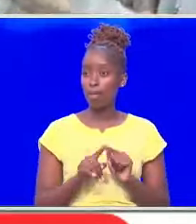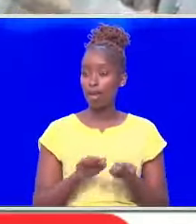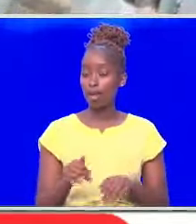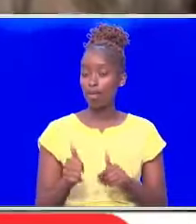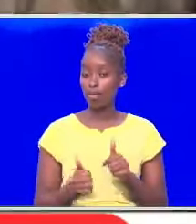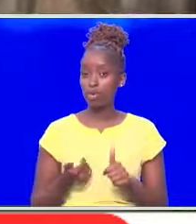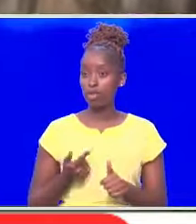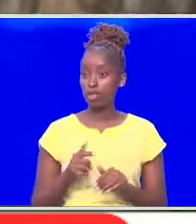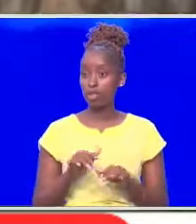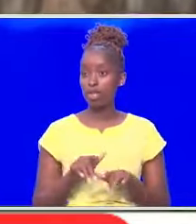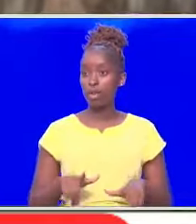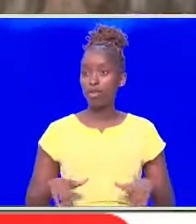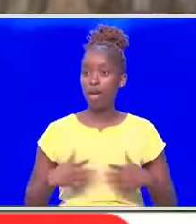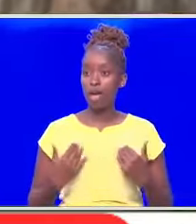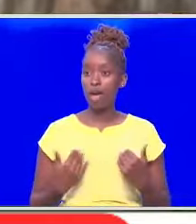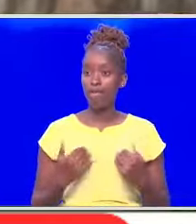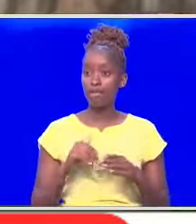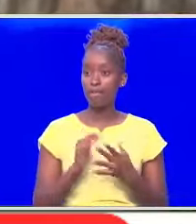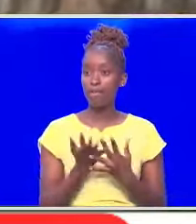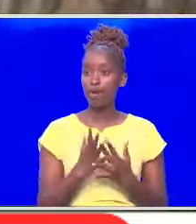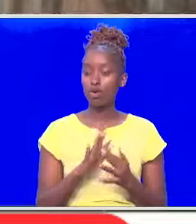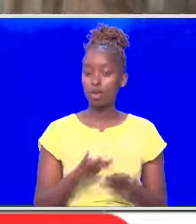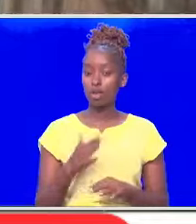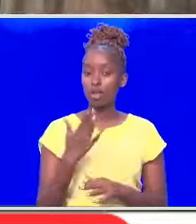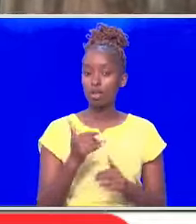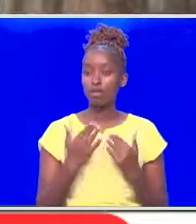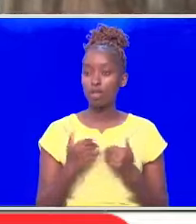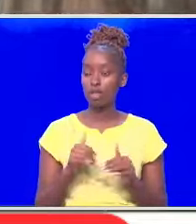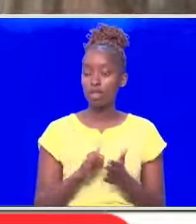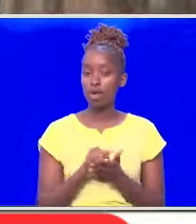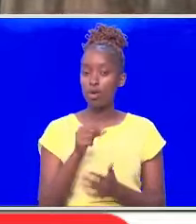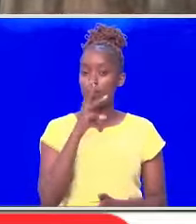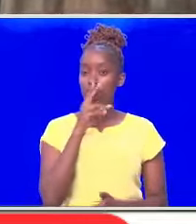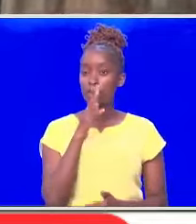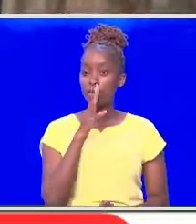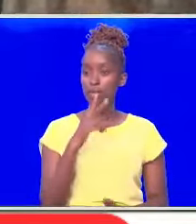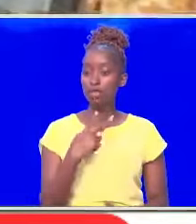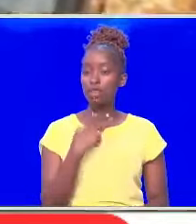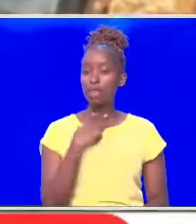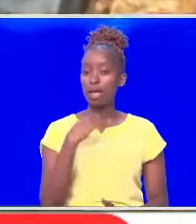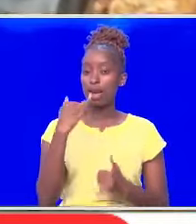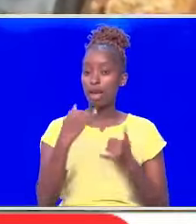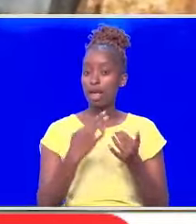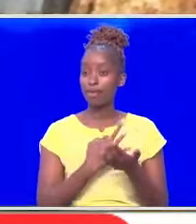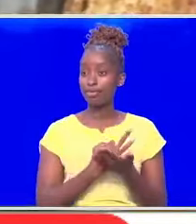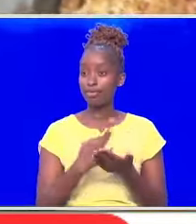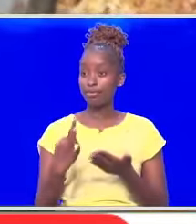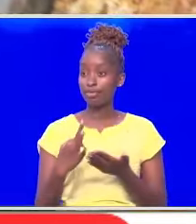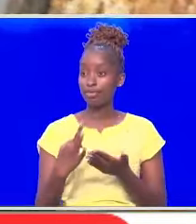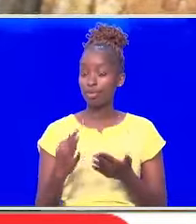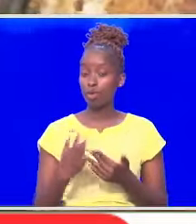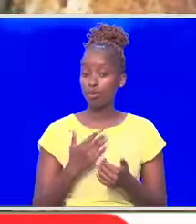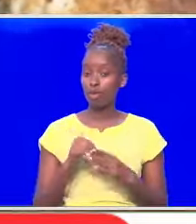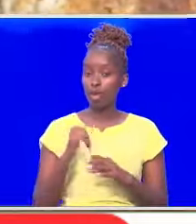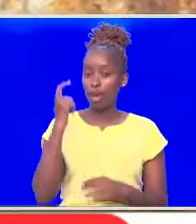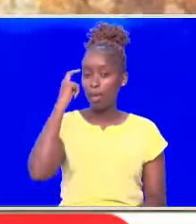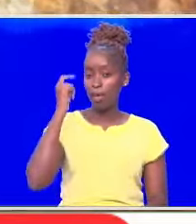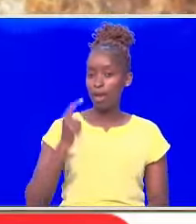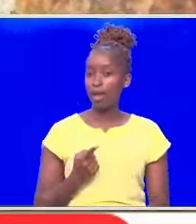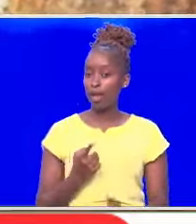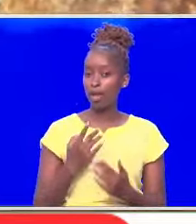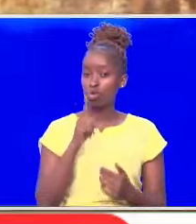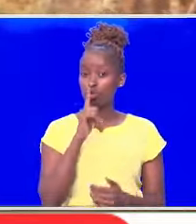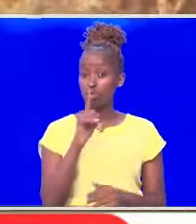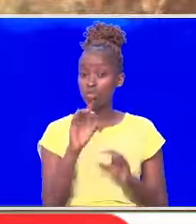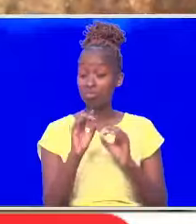the horns of a dilemma. This water has been stagnant for the last 3 weeks. What weighs heavily on her mind is just the